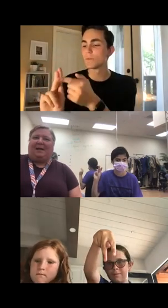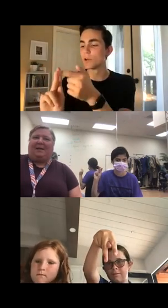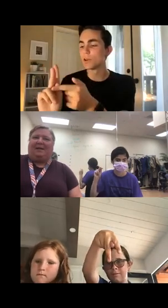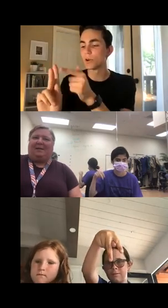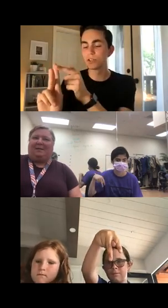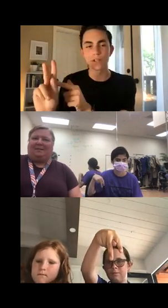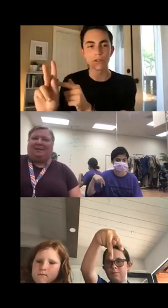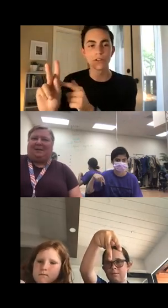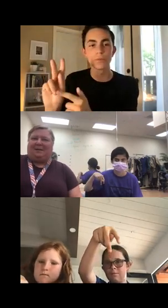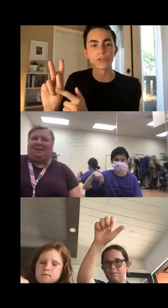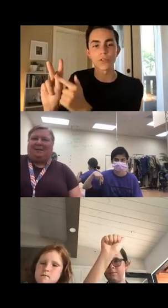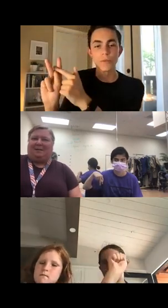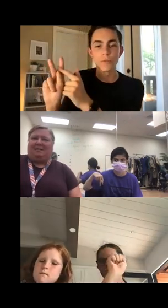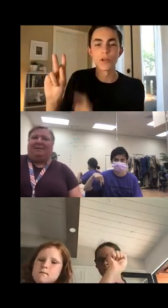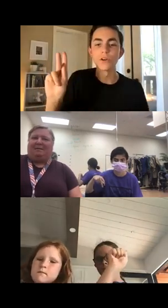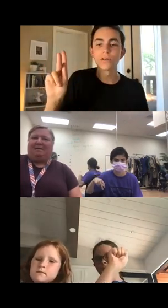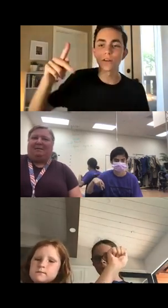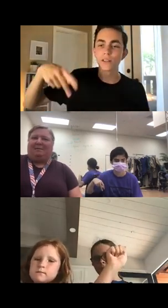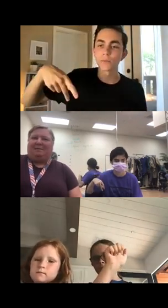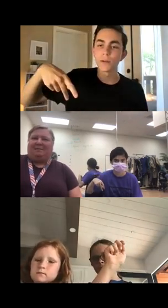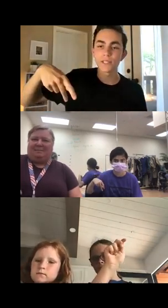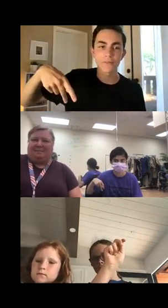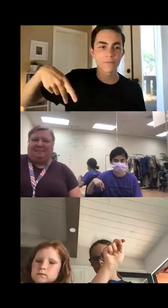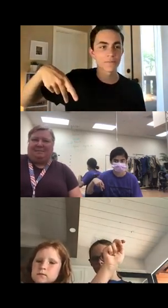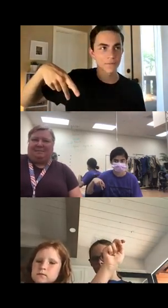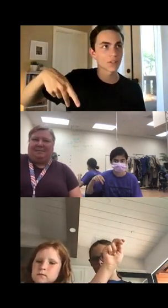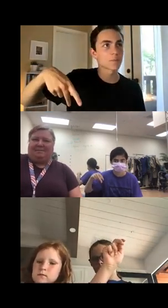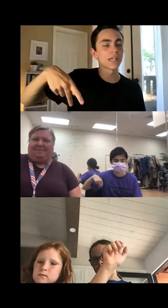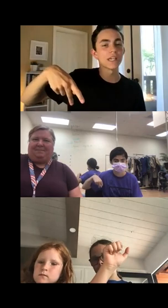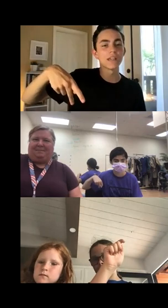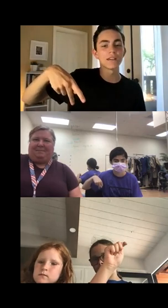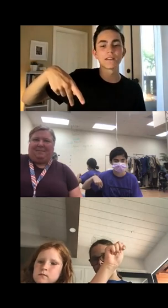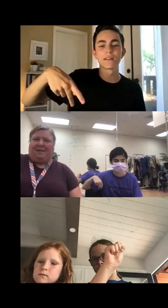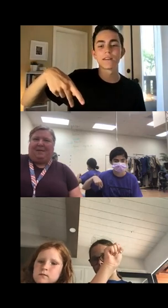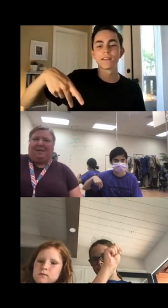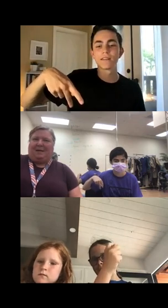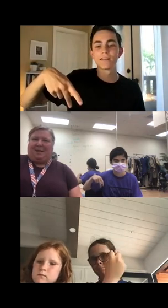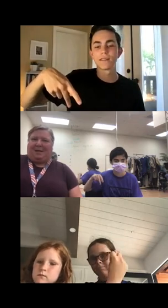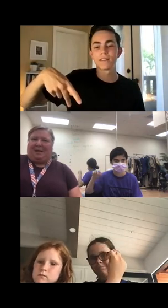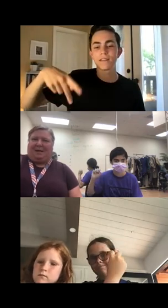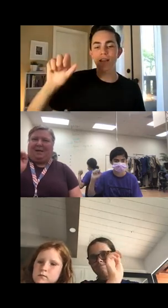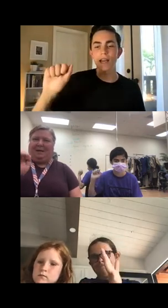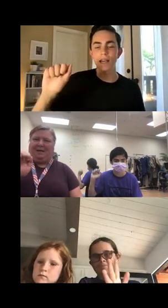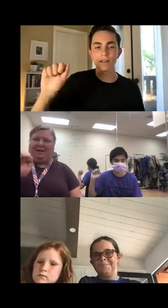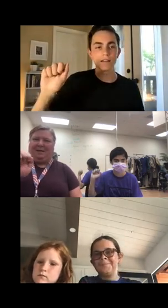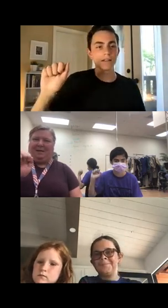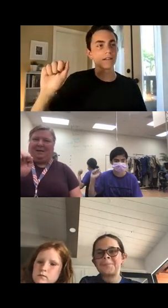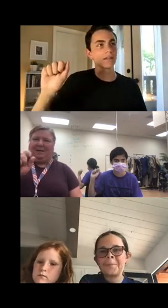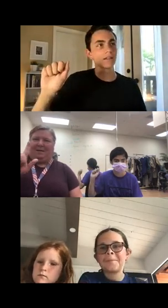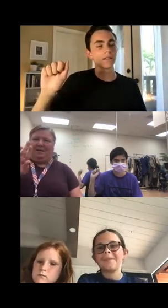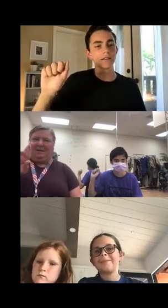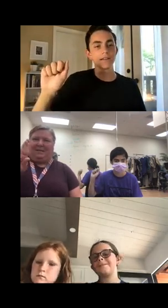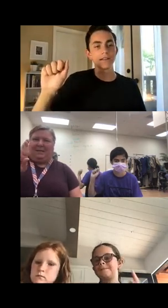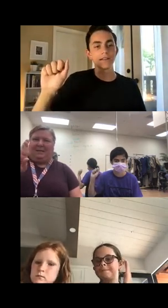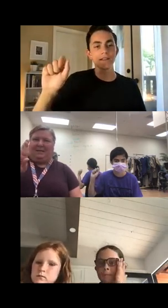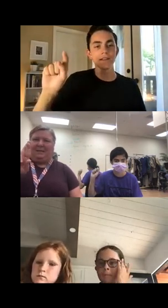Go and point your finger, put your thumb in the middle, and then put it down. That's P. A. T.